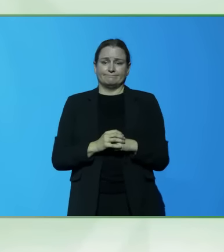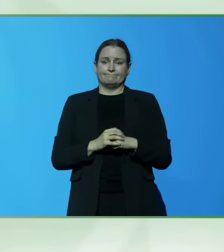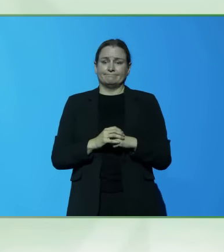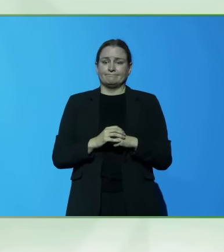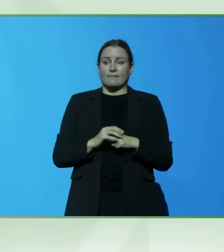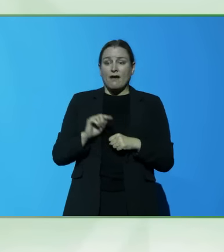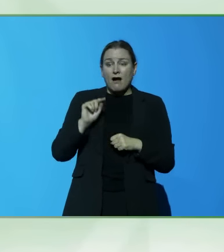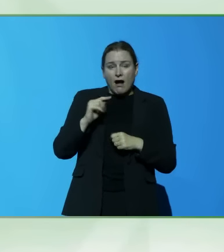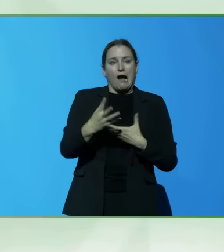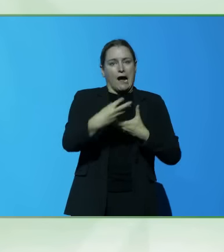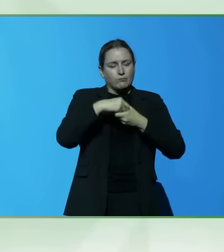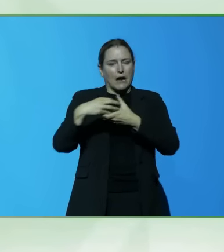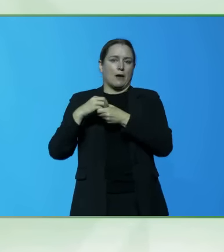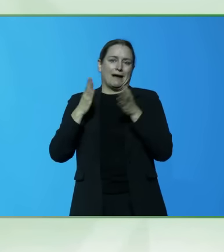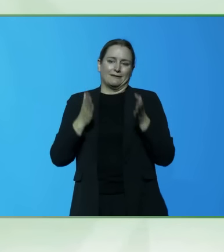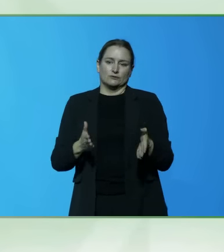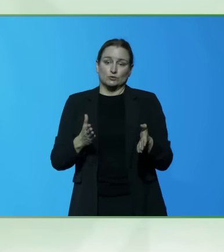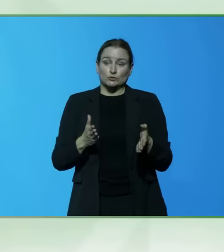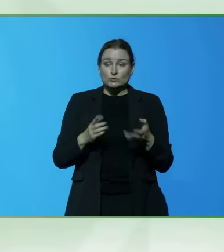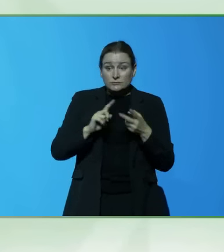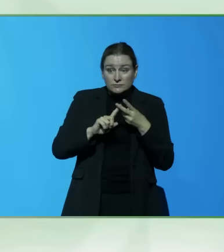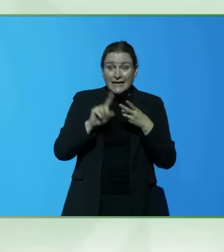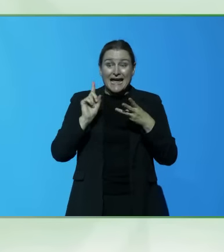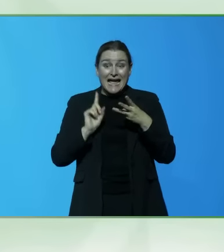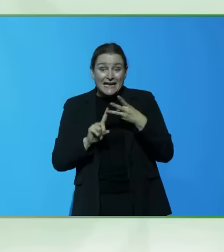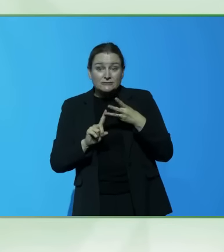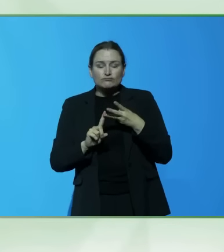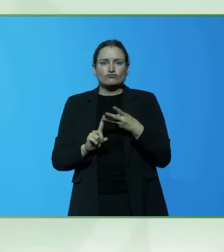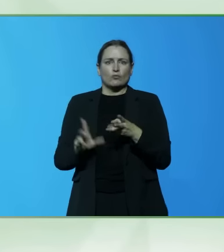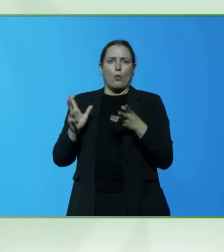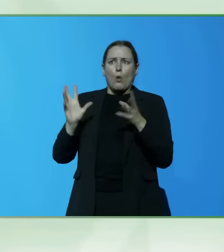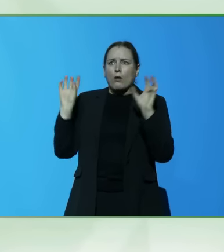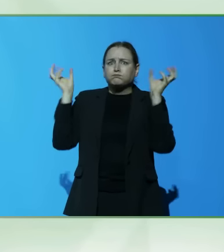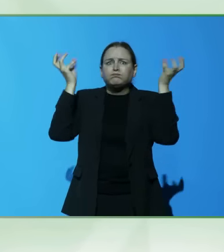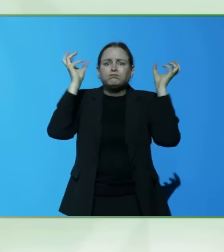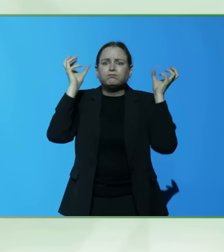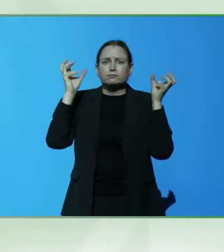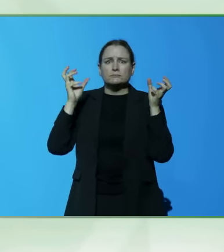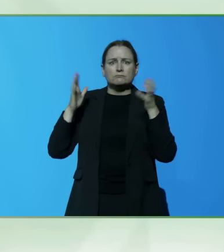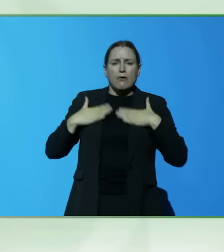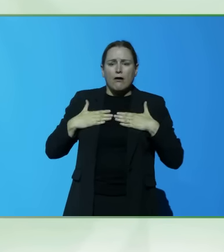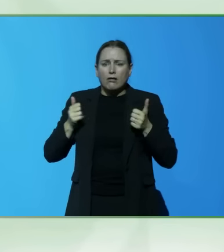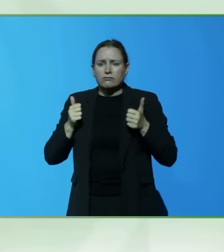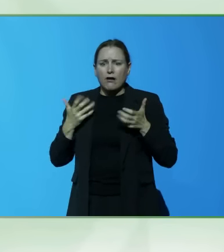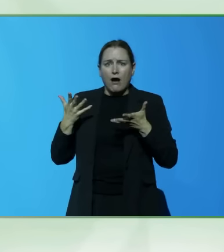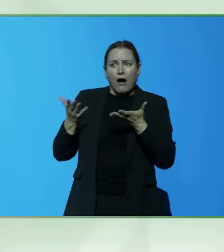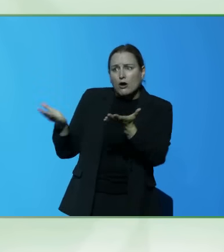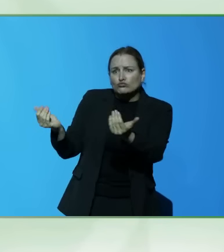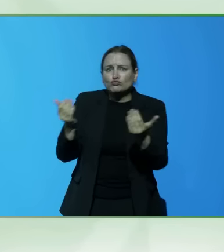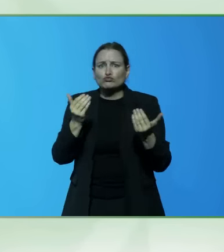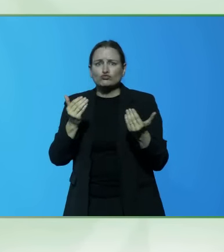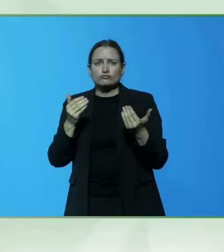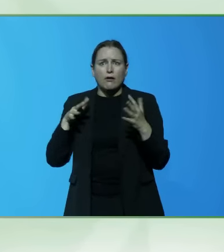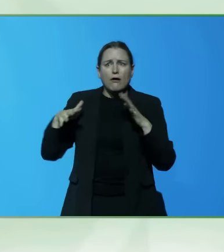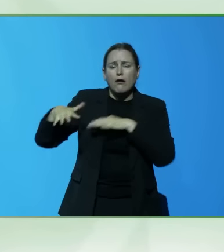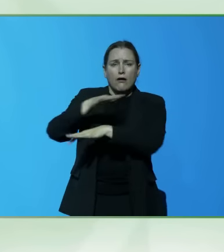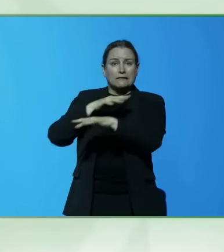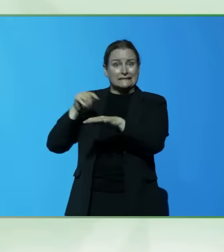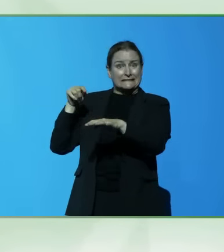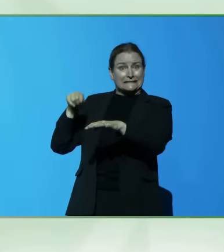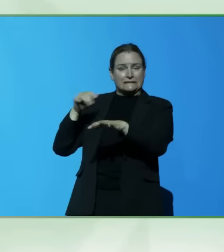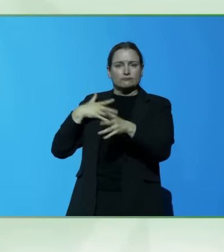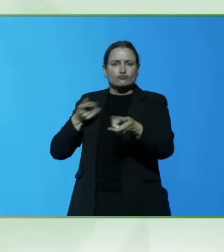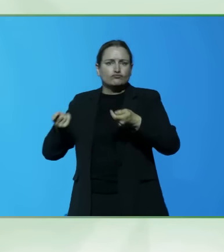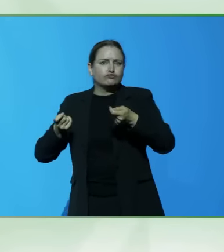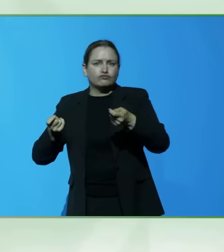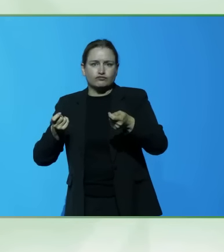research. Now, in very direct terms, if persons with disabilities are the